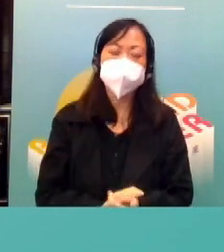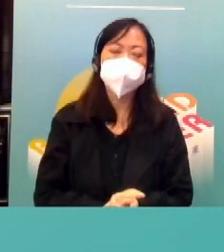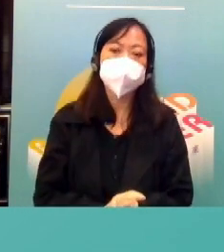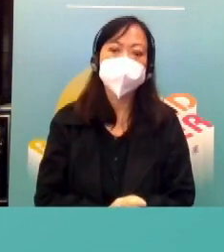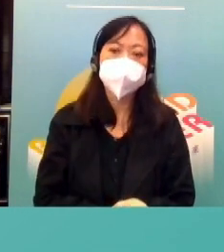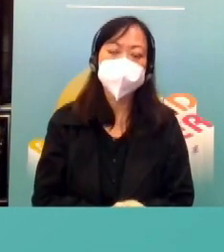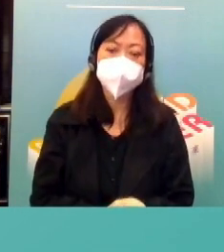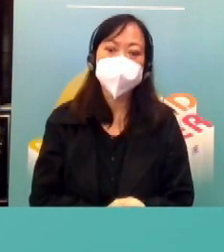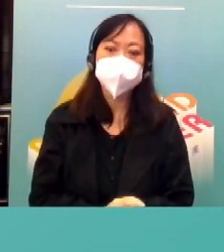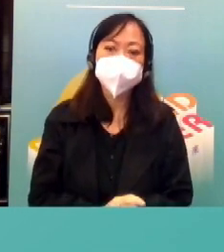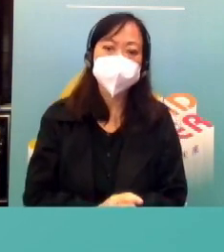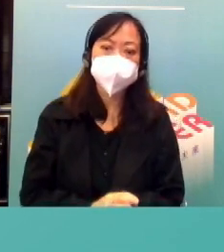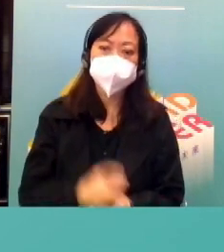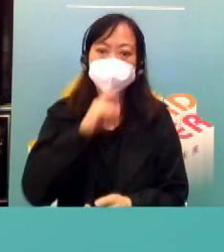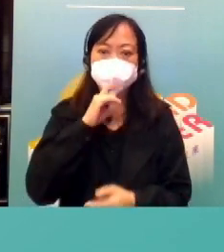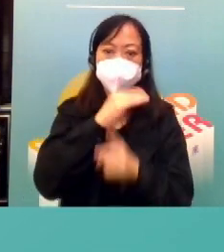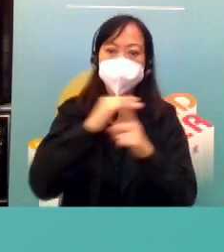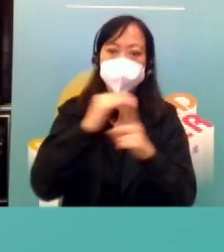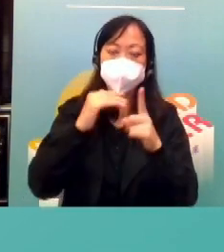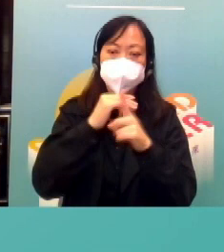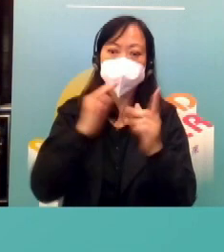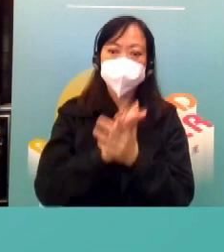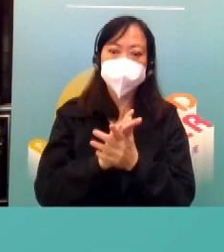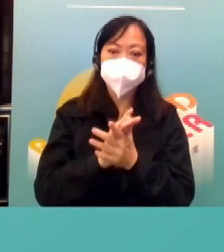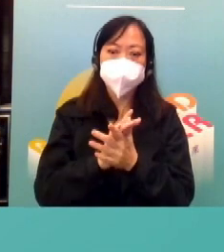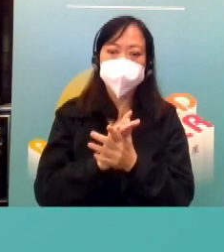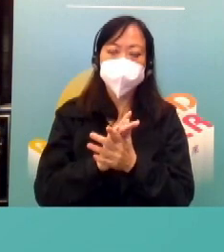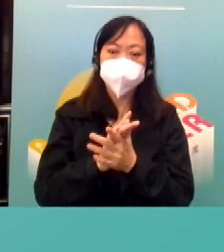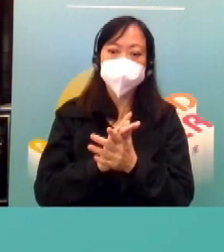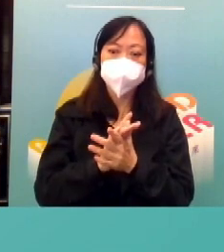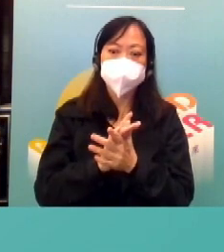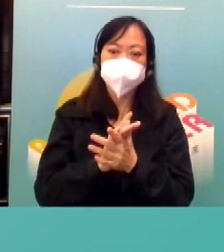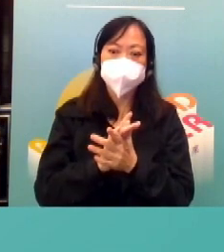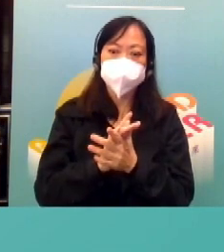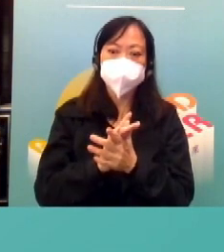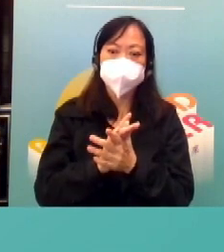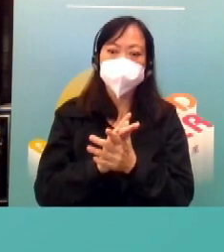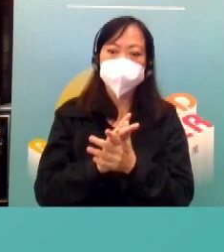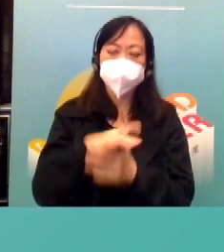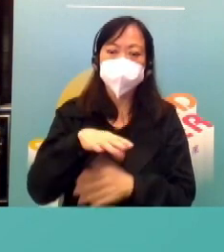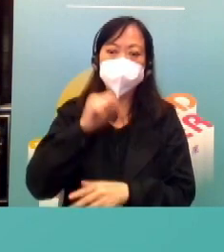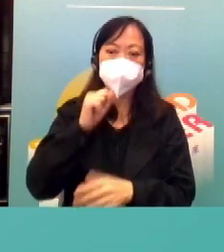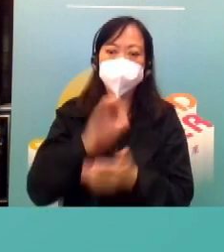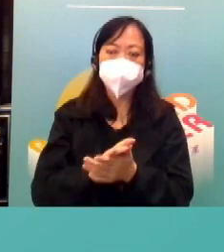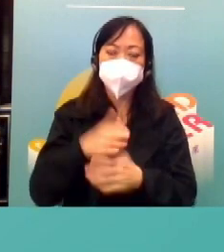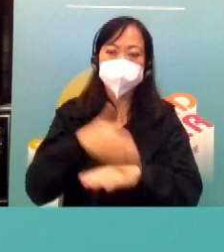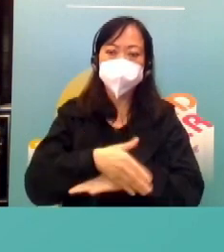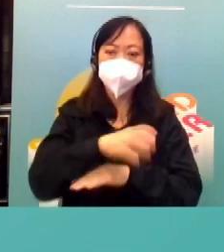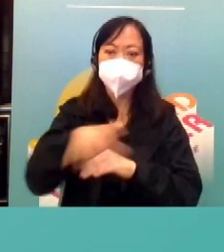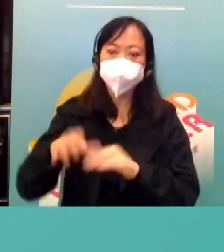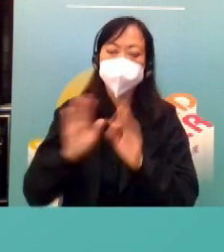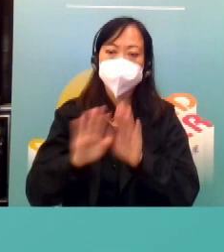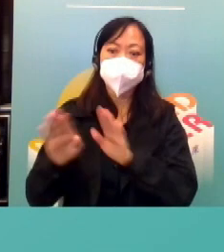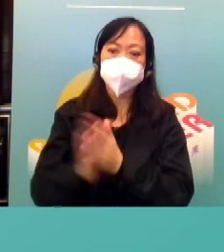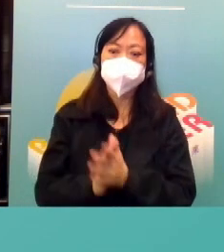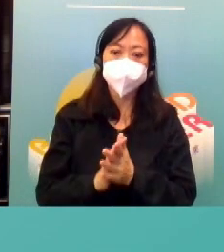them were units that were reserved for social or more affordable housing. So in this way, we've been